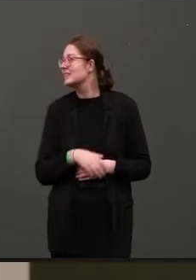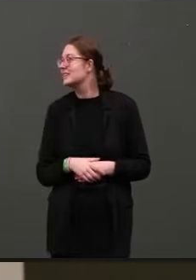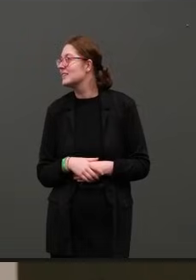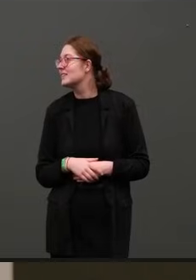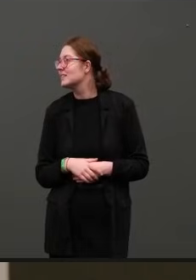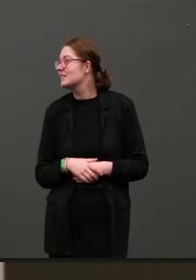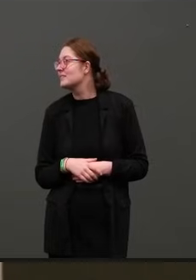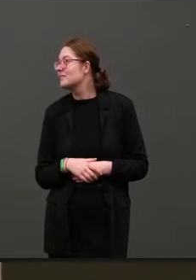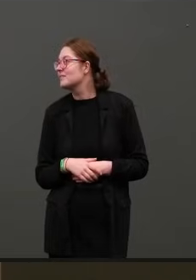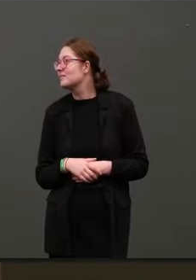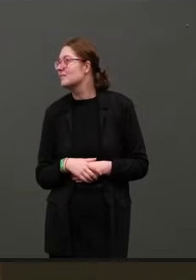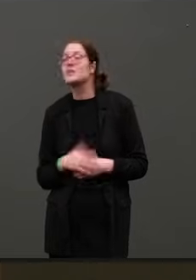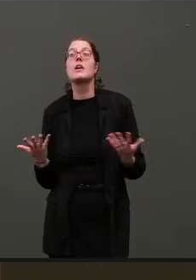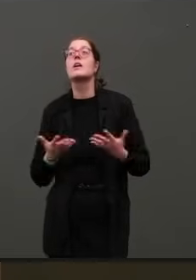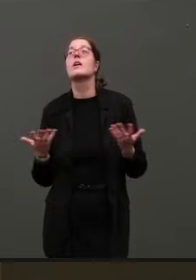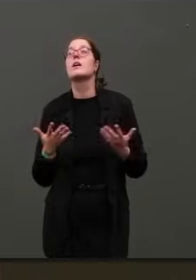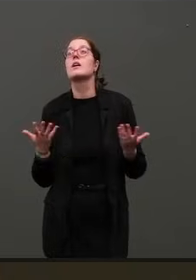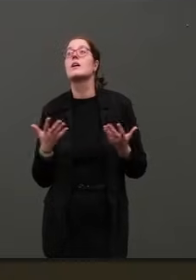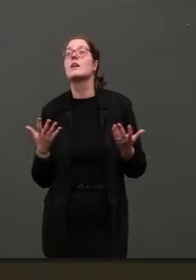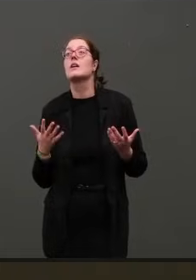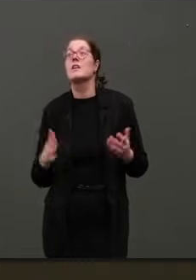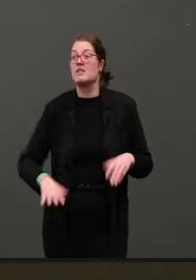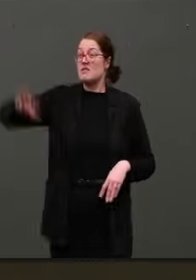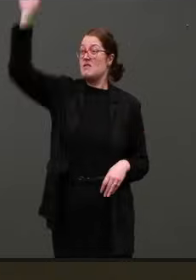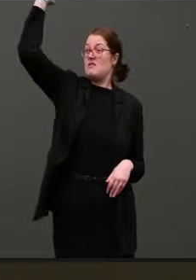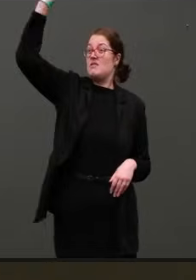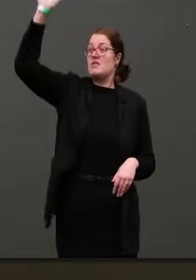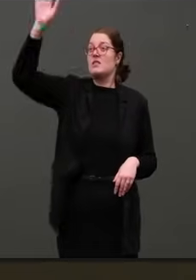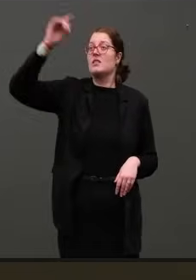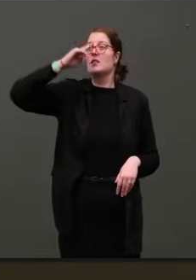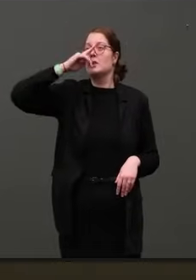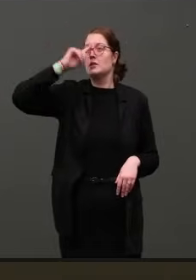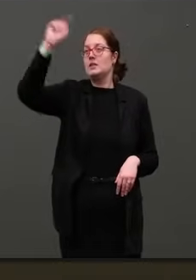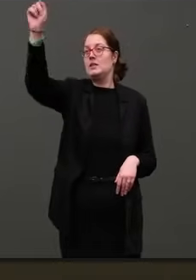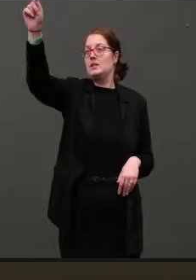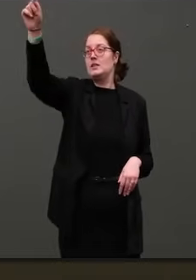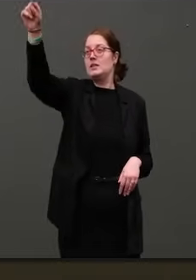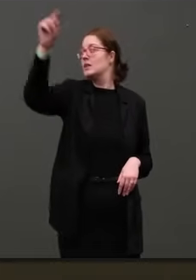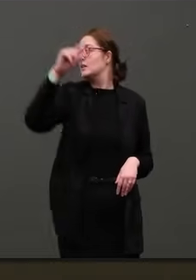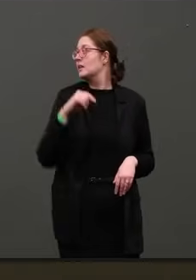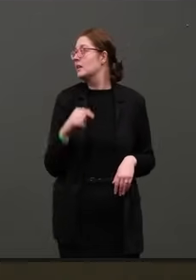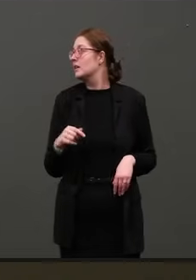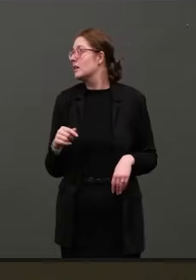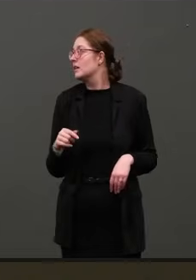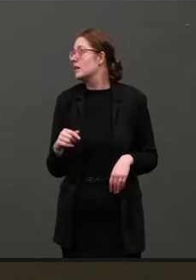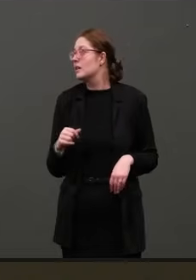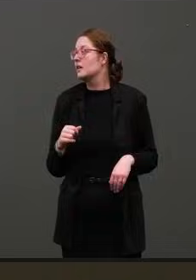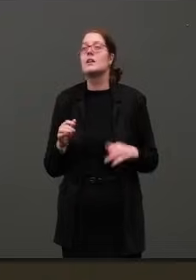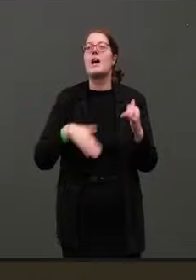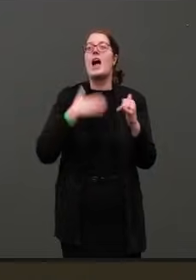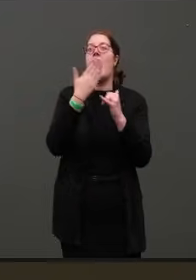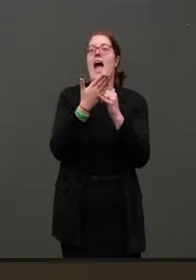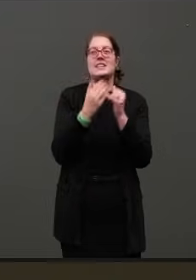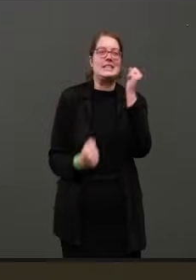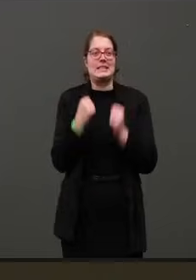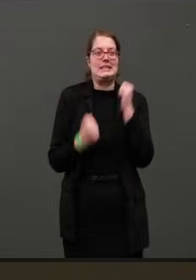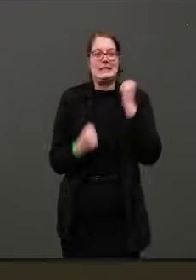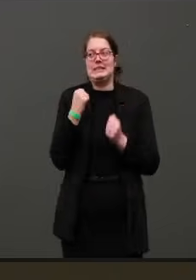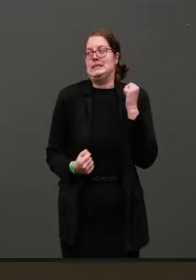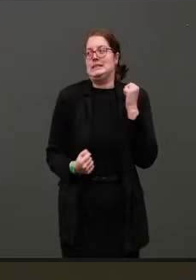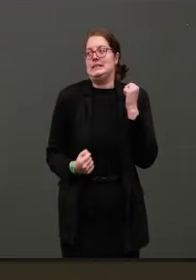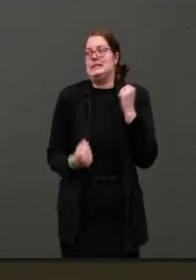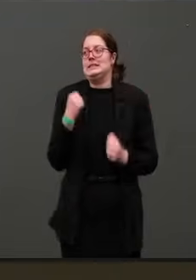Where? Set your hands up again. There was something over there. I'm going to get the person at the end of the road because it's very easy to get to. All right. Sorry, last